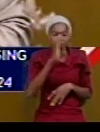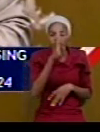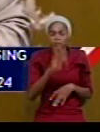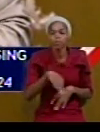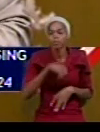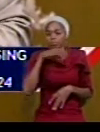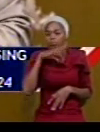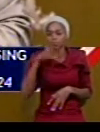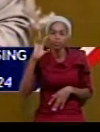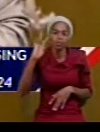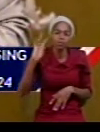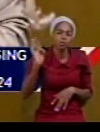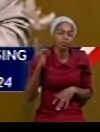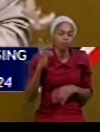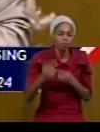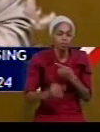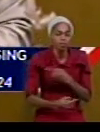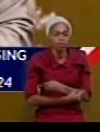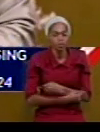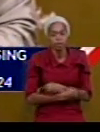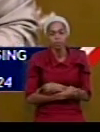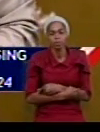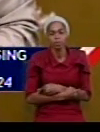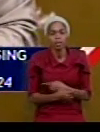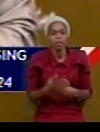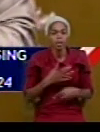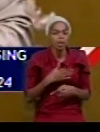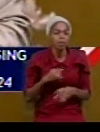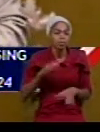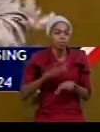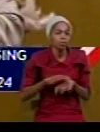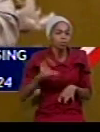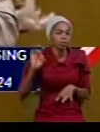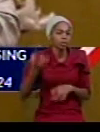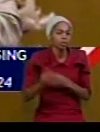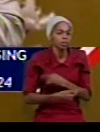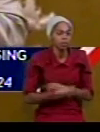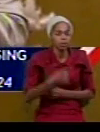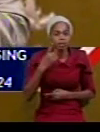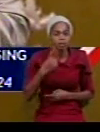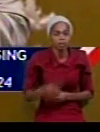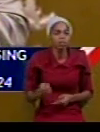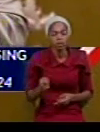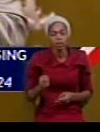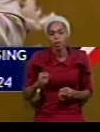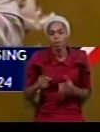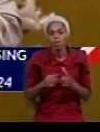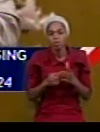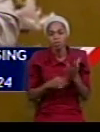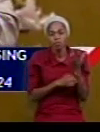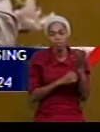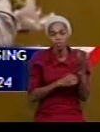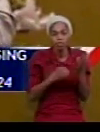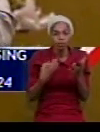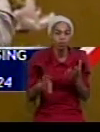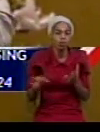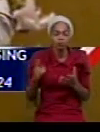eighth day, the flesh of his foreskin shall be circumcised, and she shall then continue in the blood of her